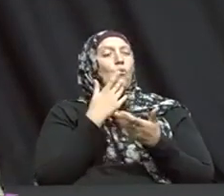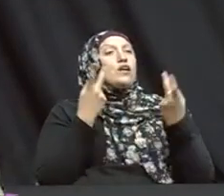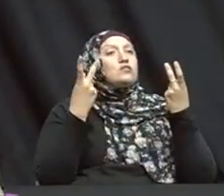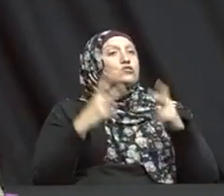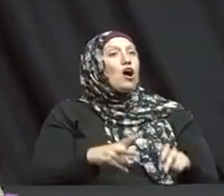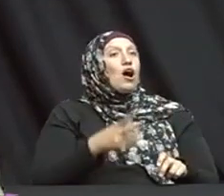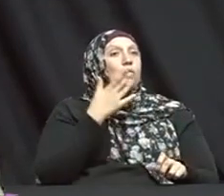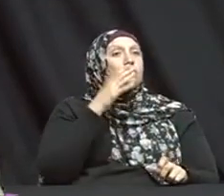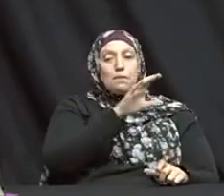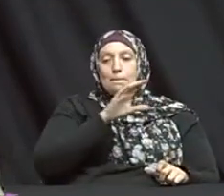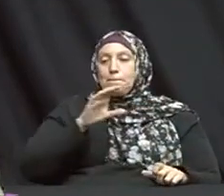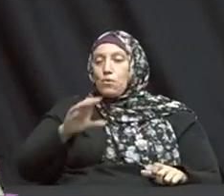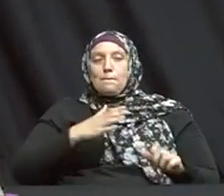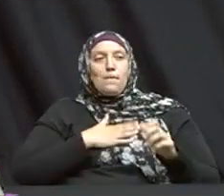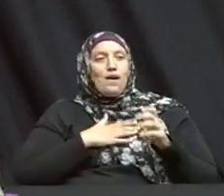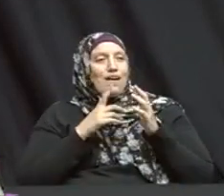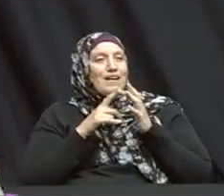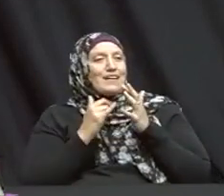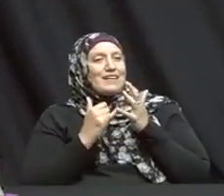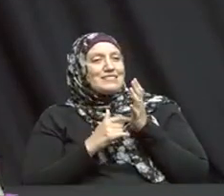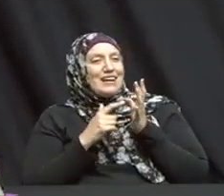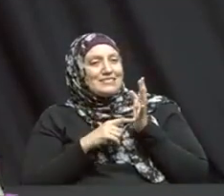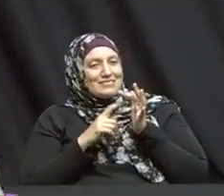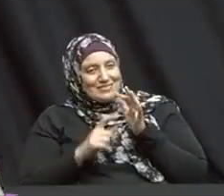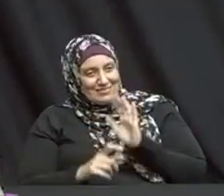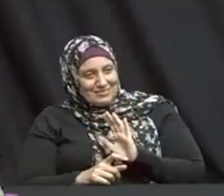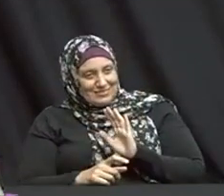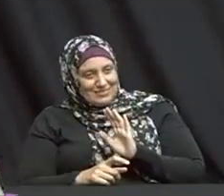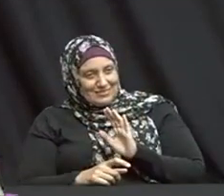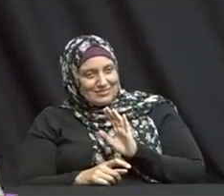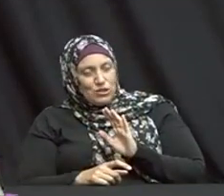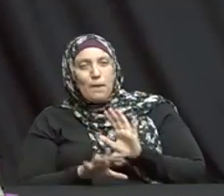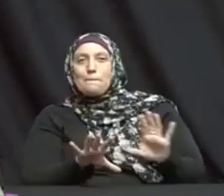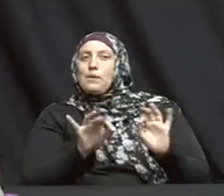law. So depending on which policy you choose to buy,